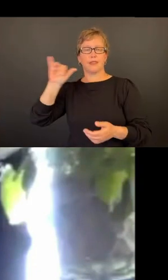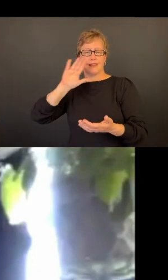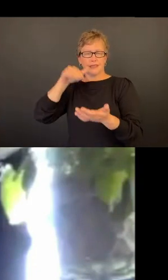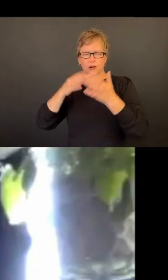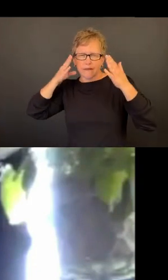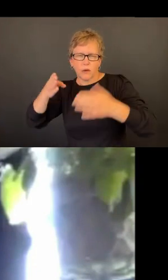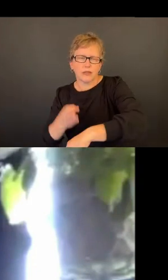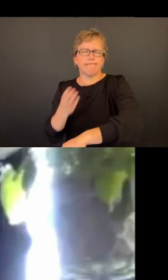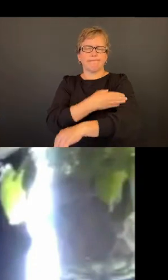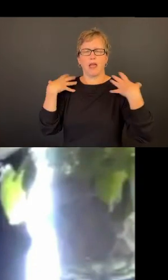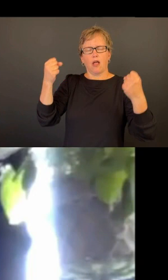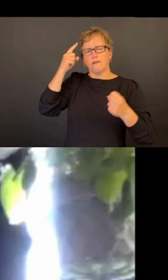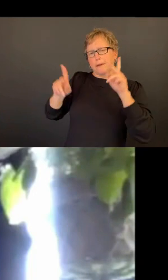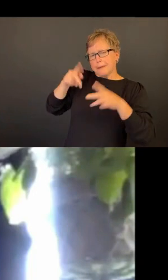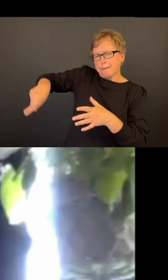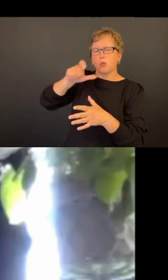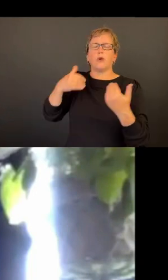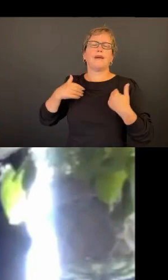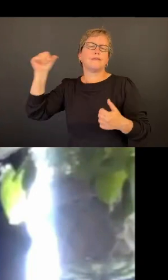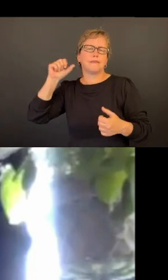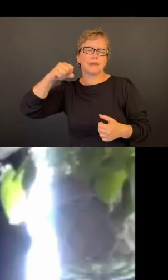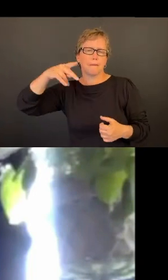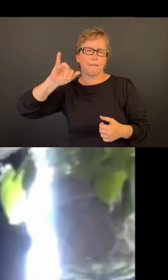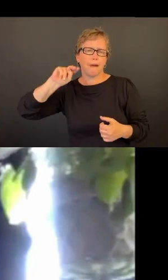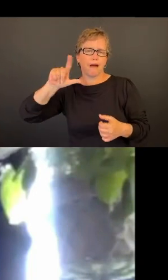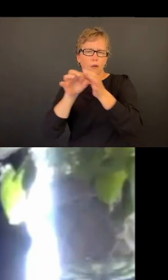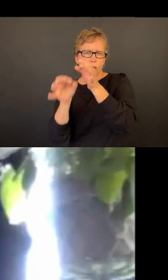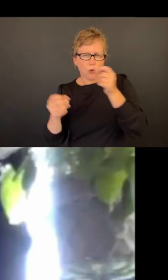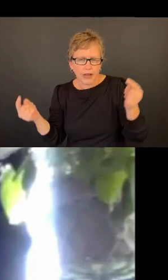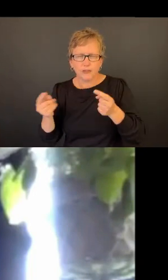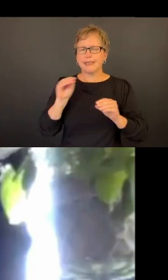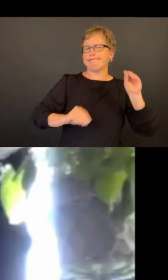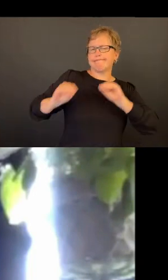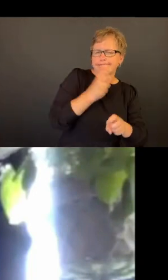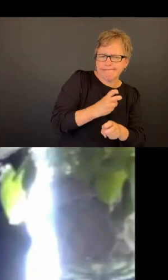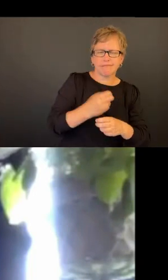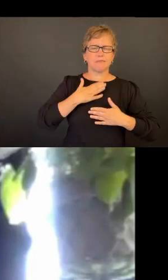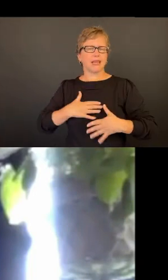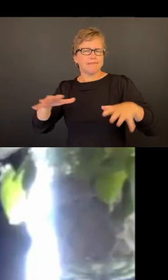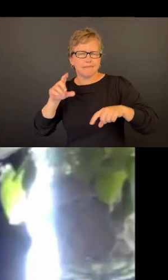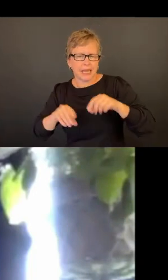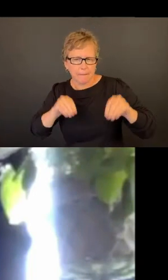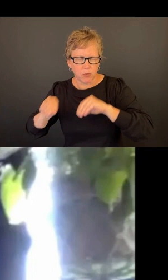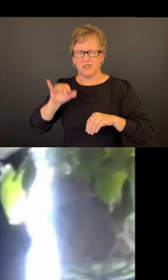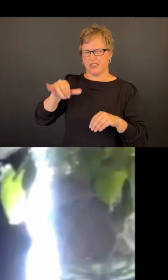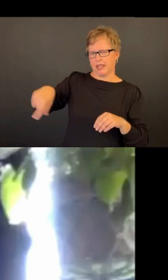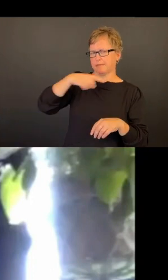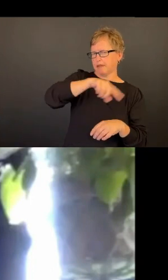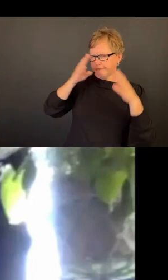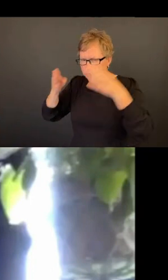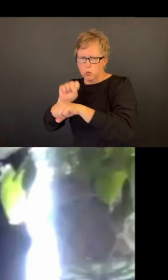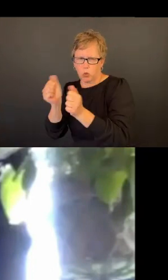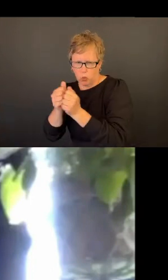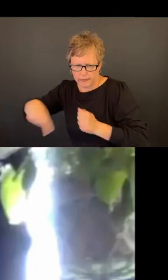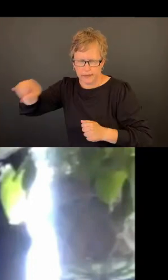Christopher and Dana Reeve Foundation has operated the National Paralysis Resource Center, which promotes the health and well-being of people living with spinal